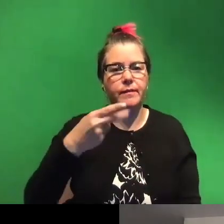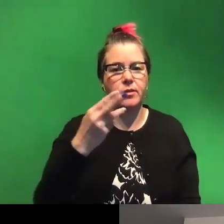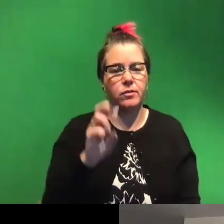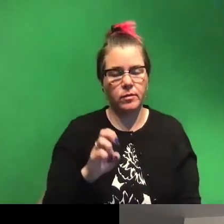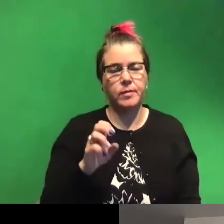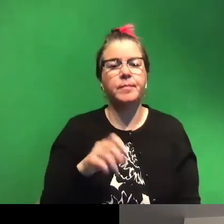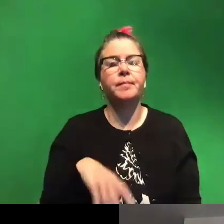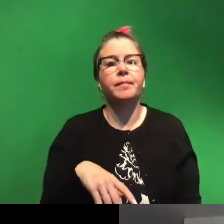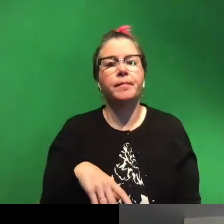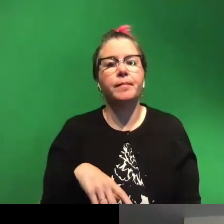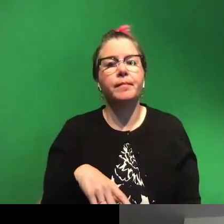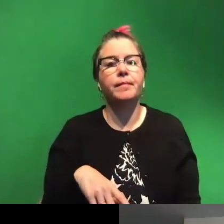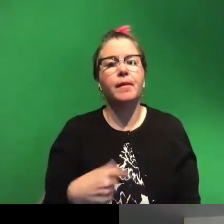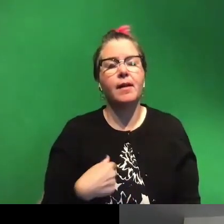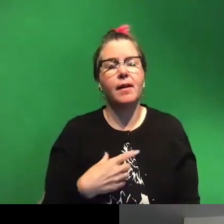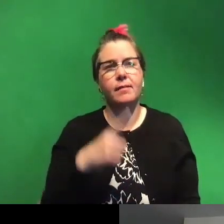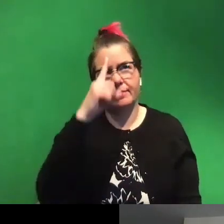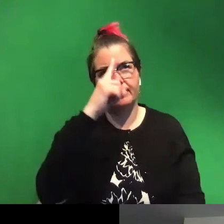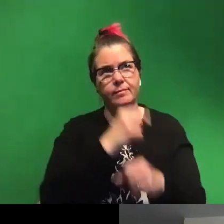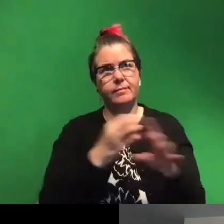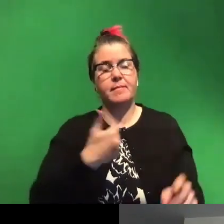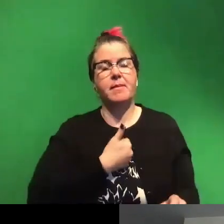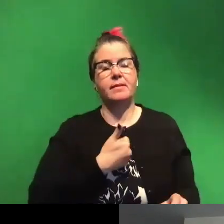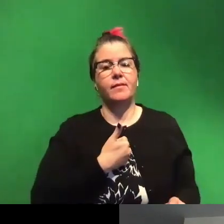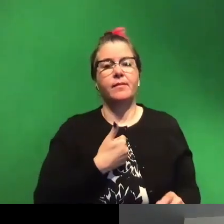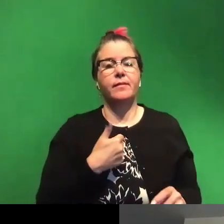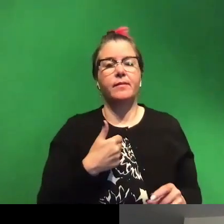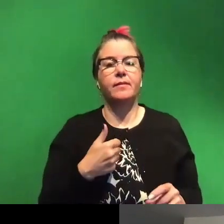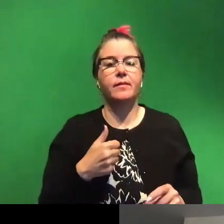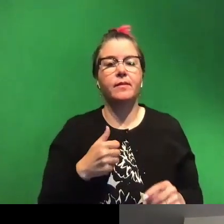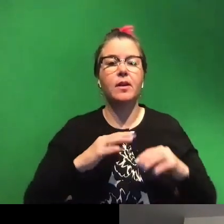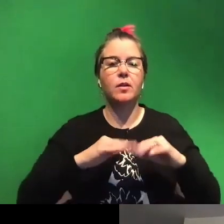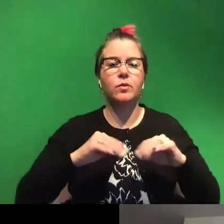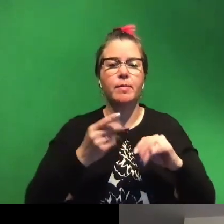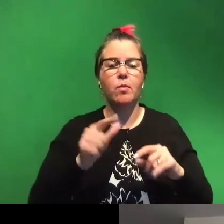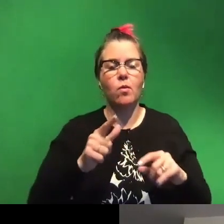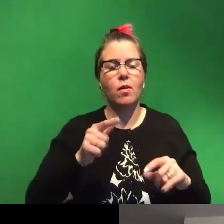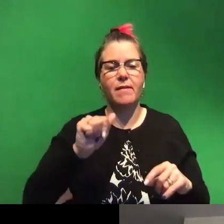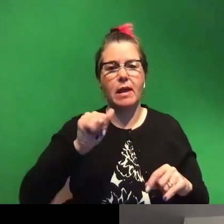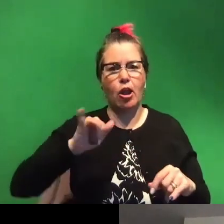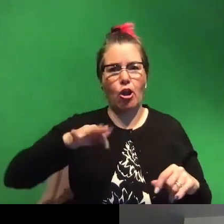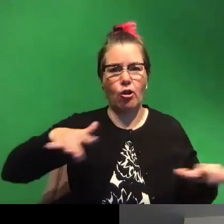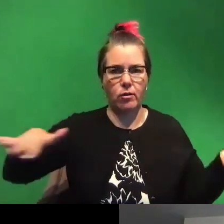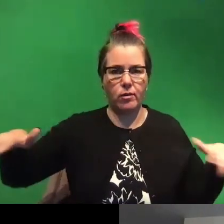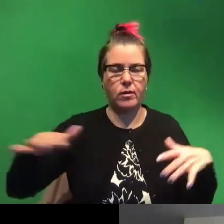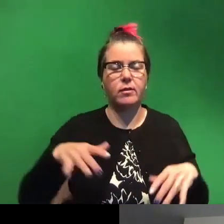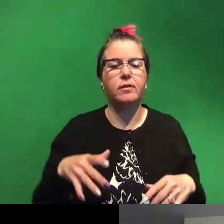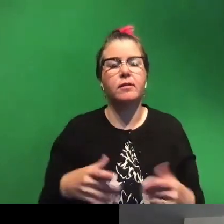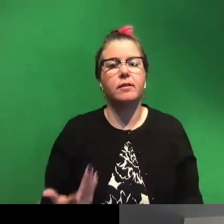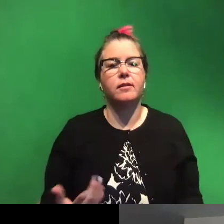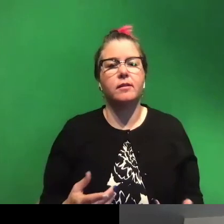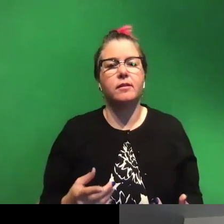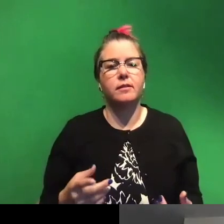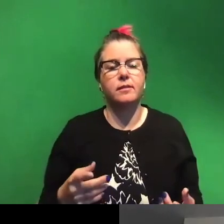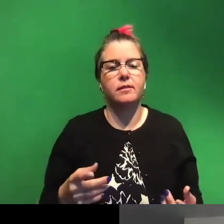So I like to imagine myself that I'm in a swimming pool of air. So if you change